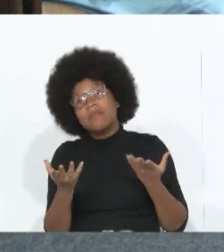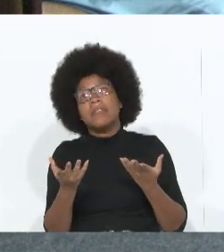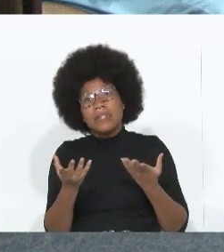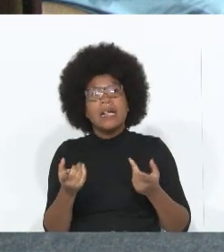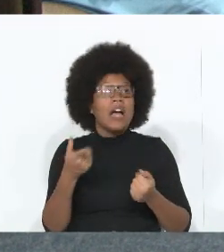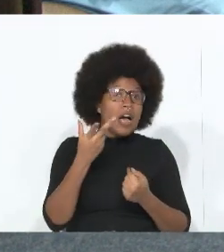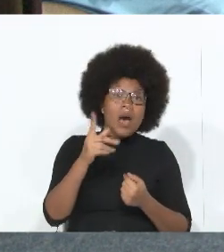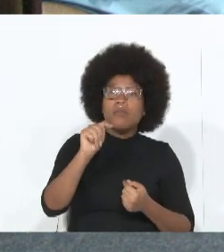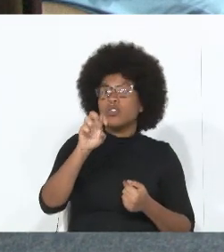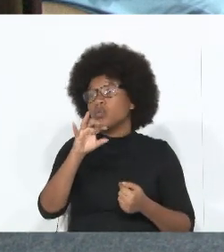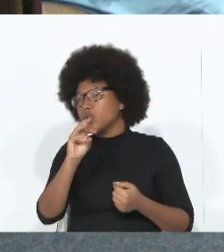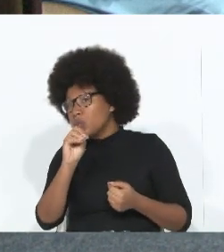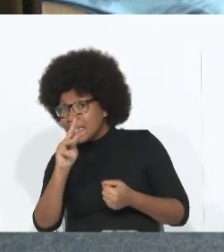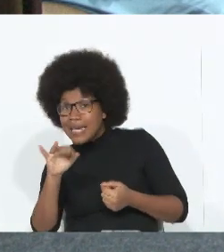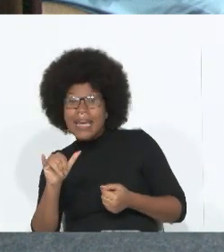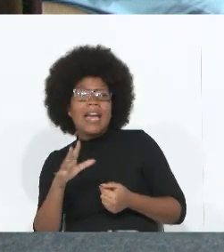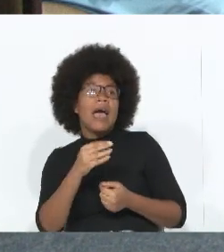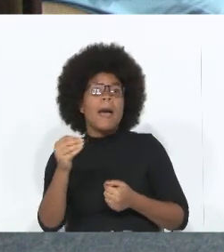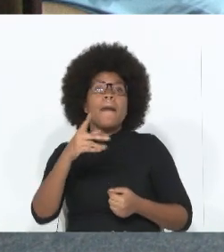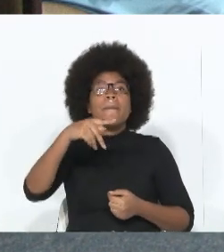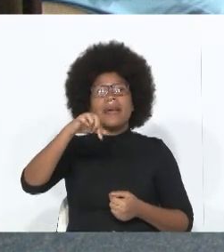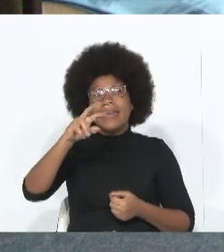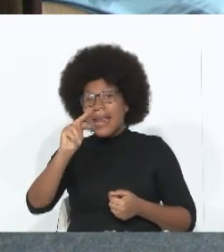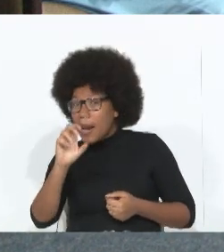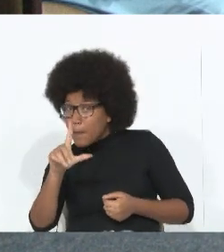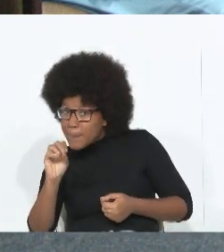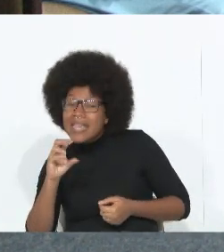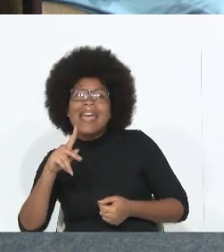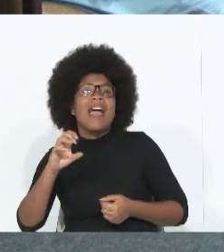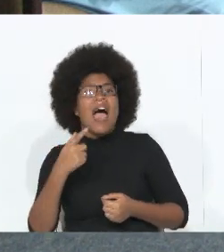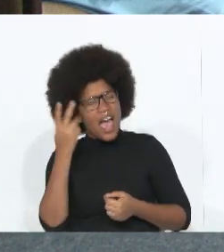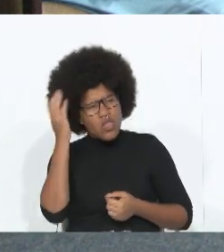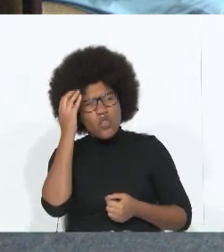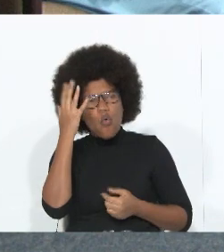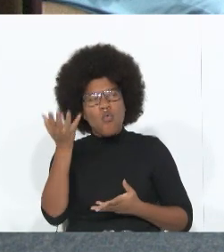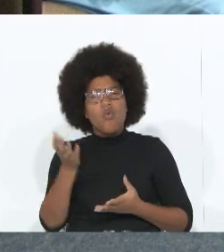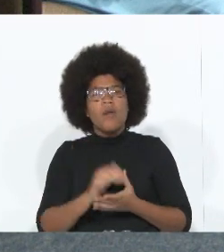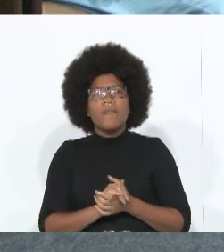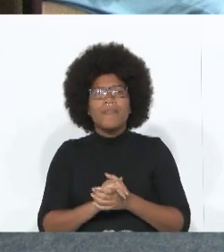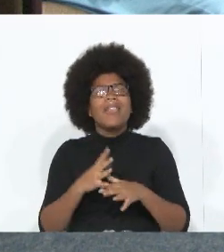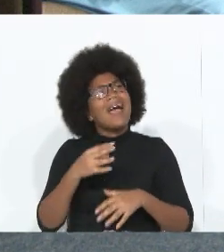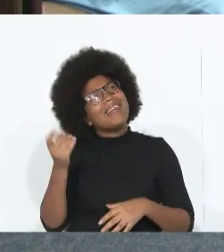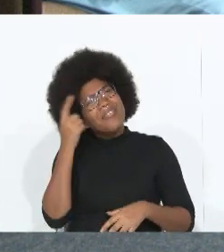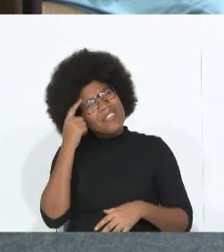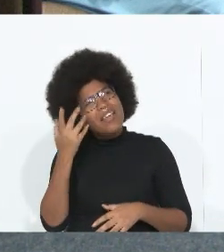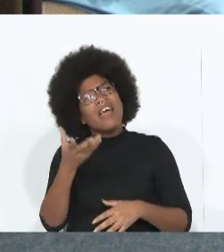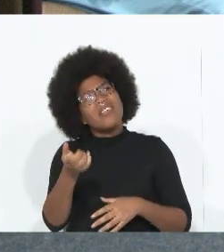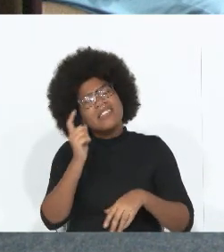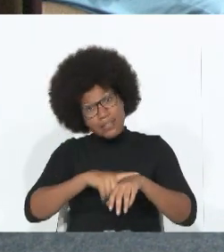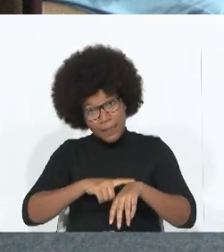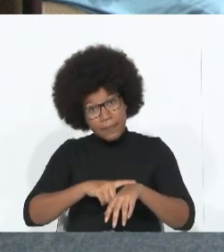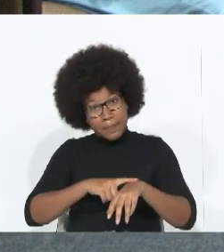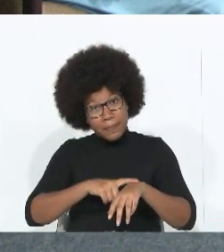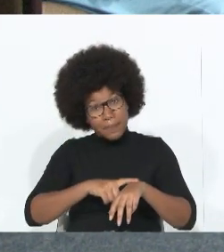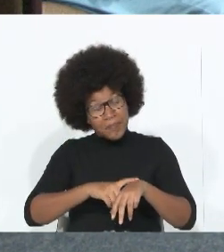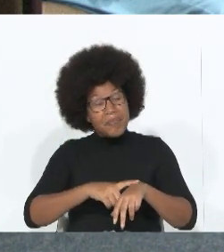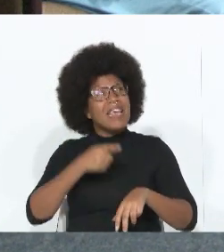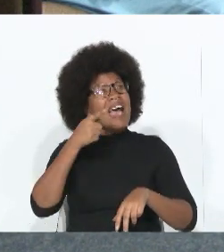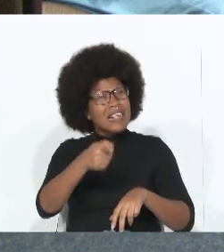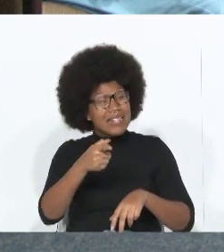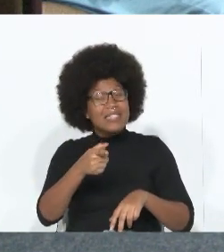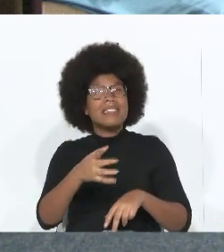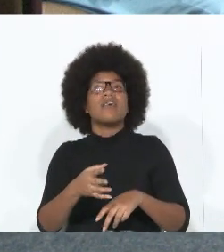creation fund where we offer funding. But you do have to go on our website, you fill in the form, and we try to